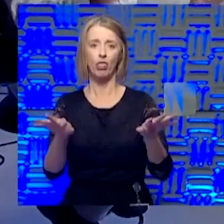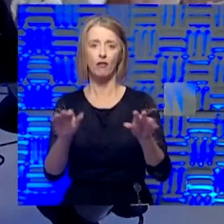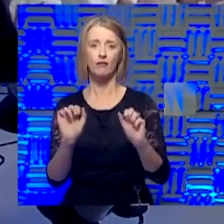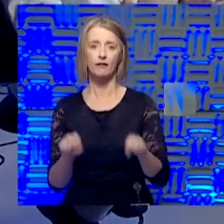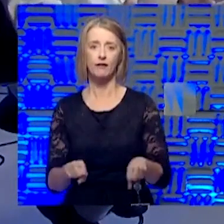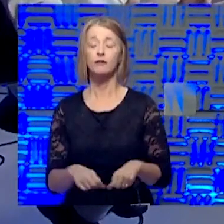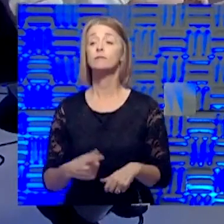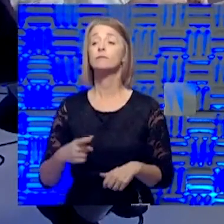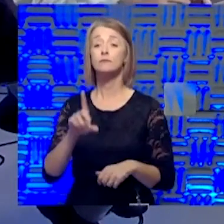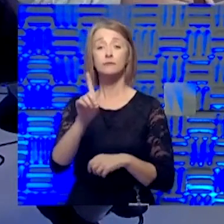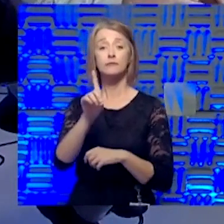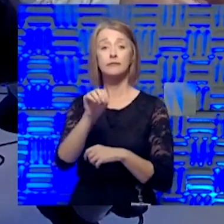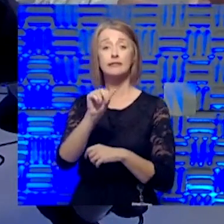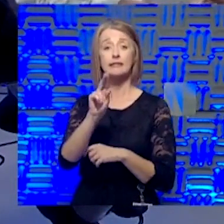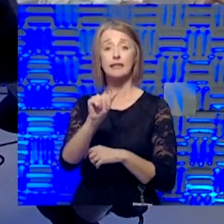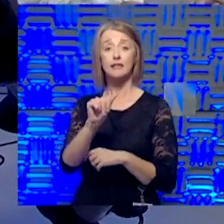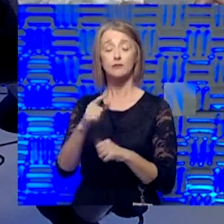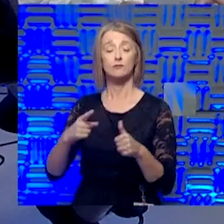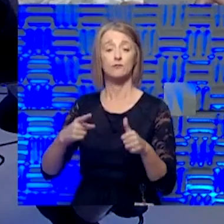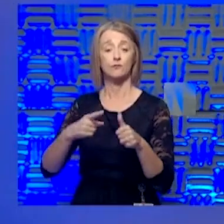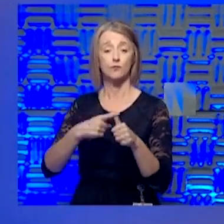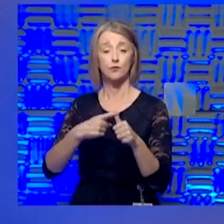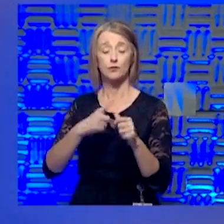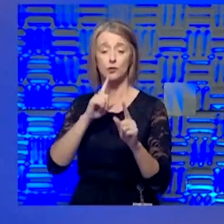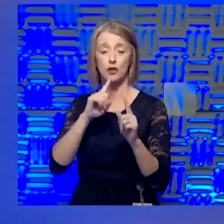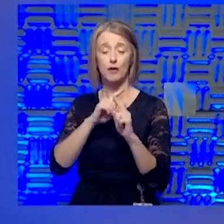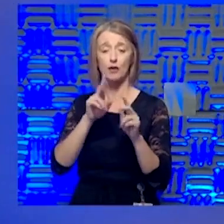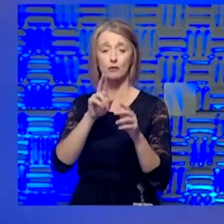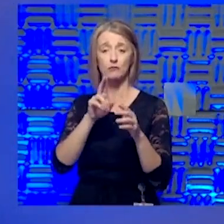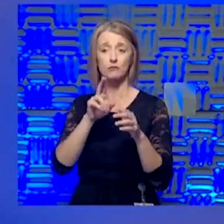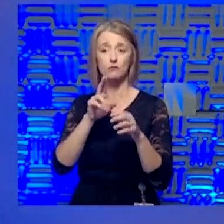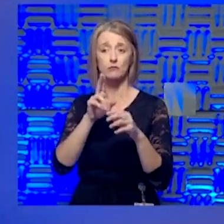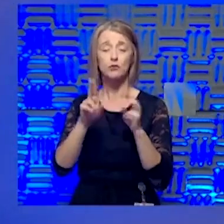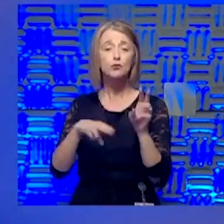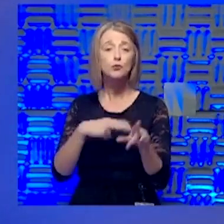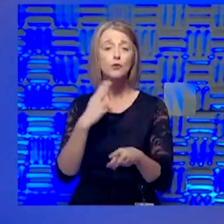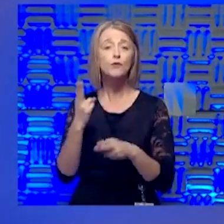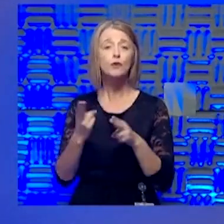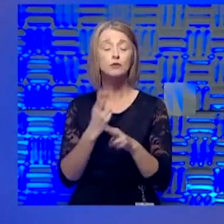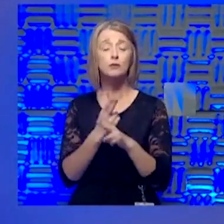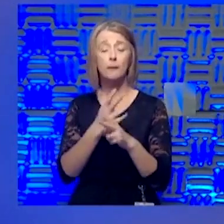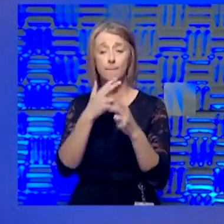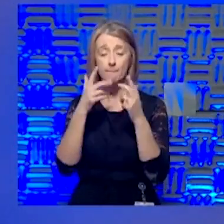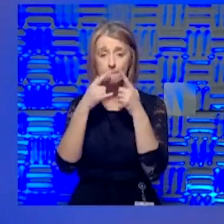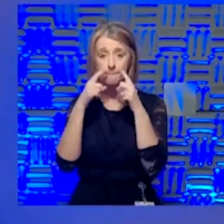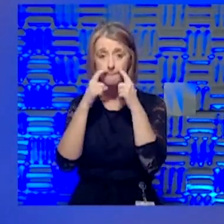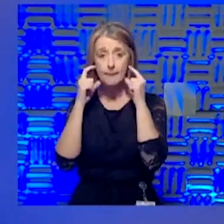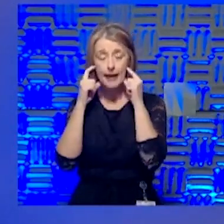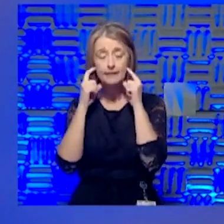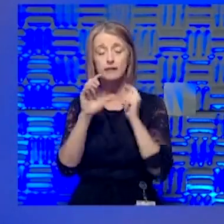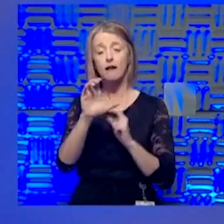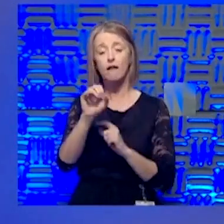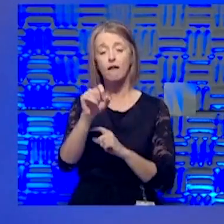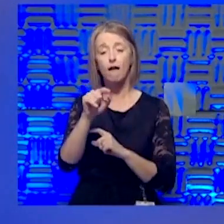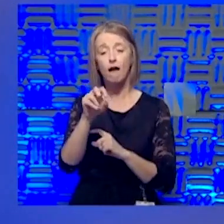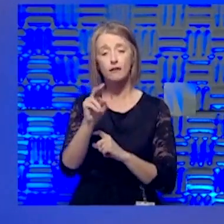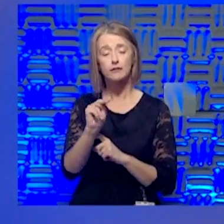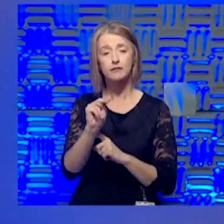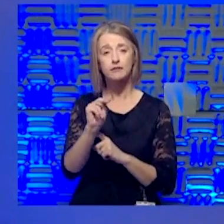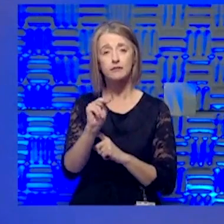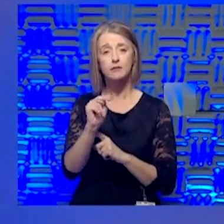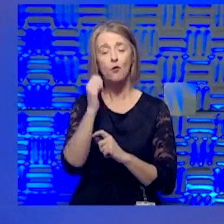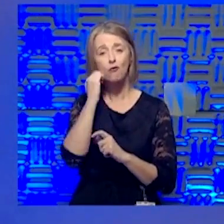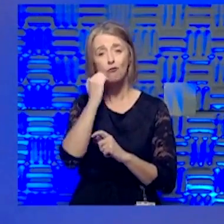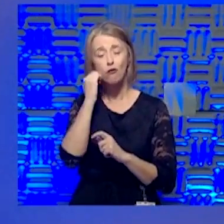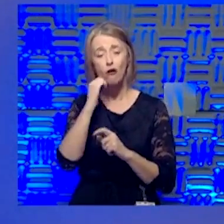started talking about universal mask wearing, again, these are, for the most part, we're talking about the cotton cloth face masks. There was a